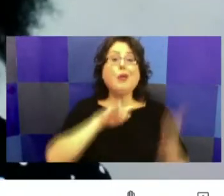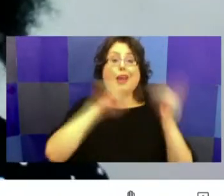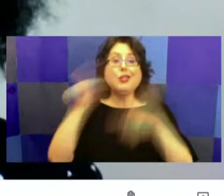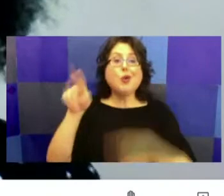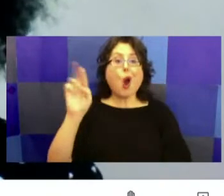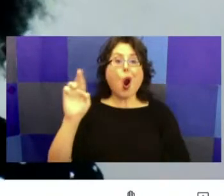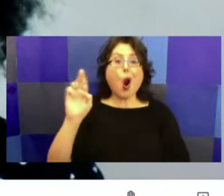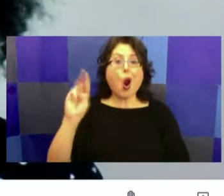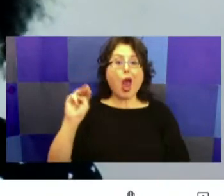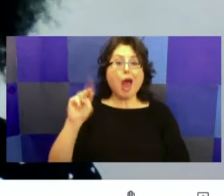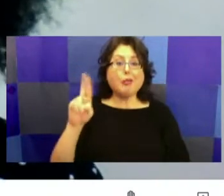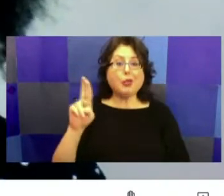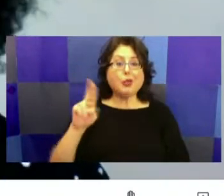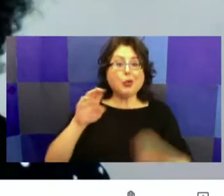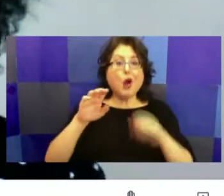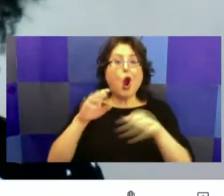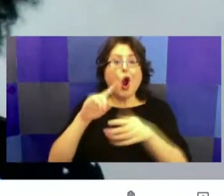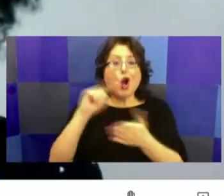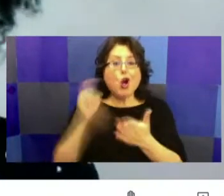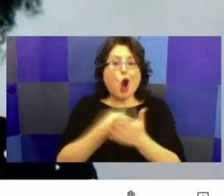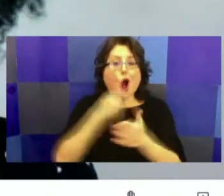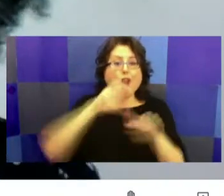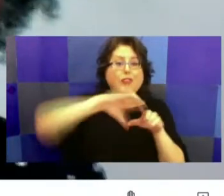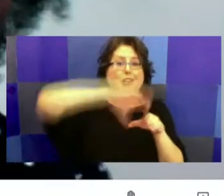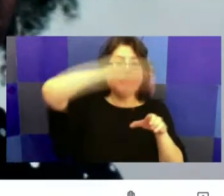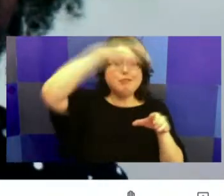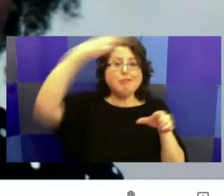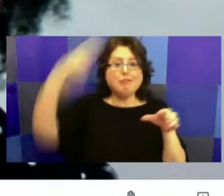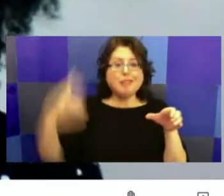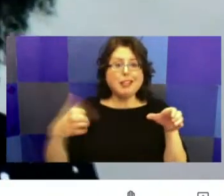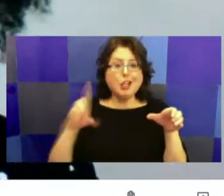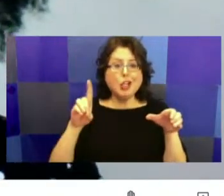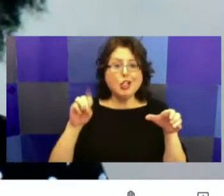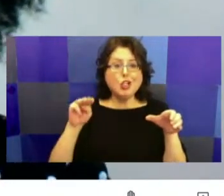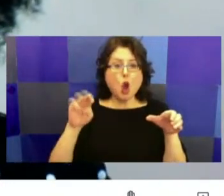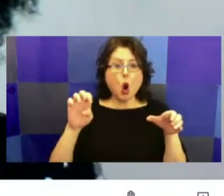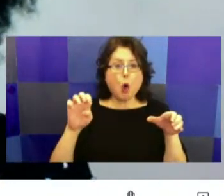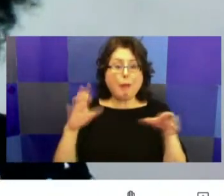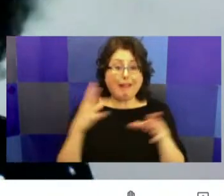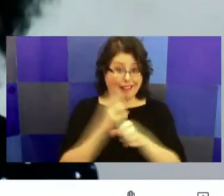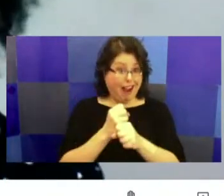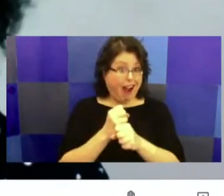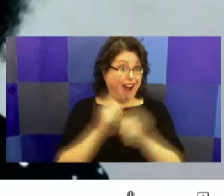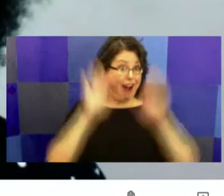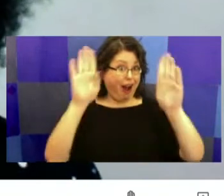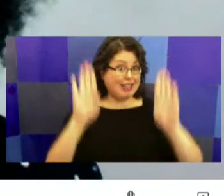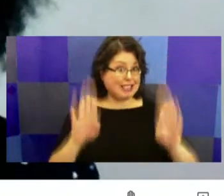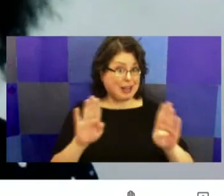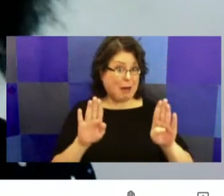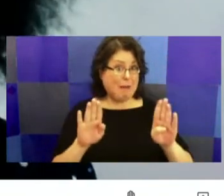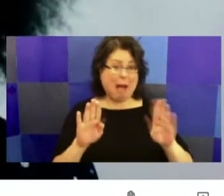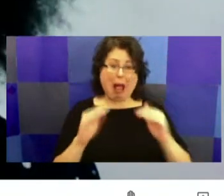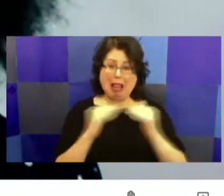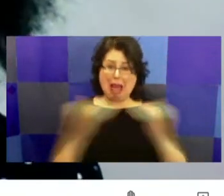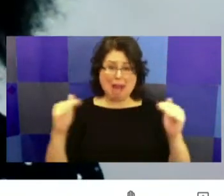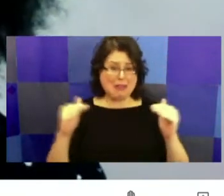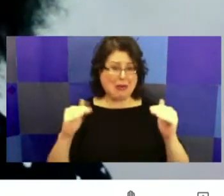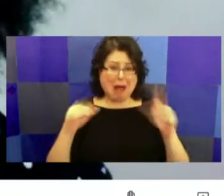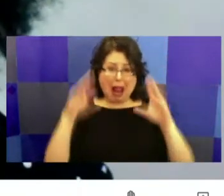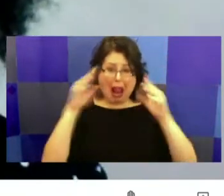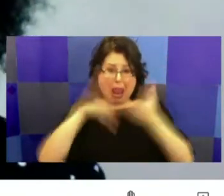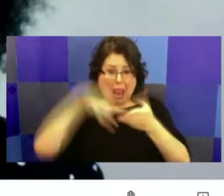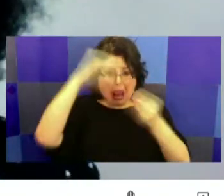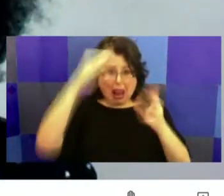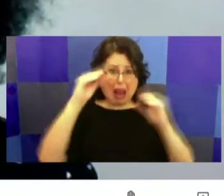a great golf lesson from our nationally renowned instructors.